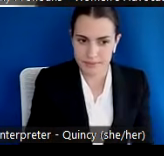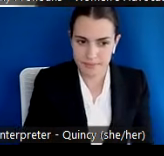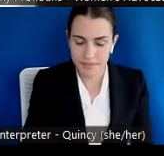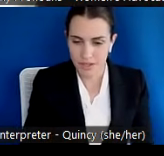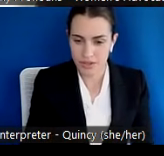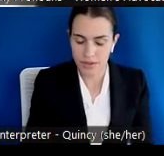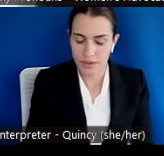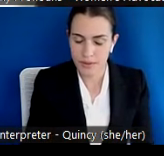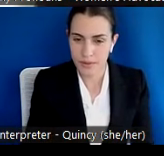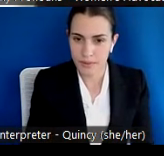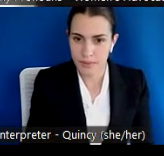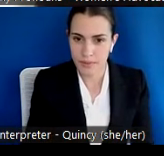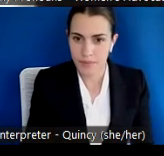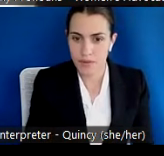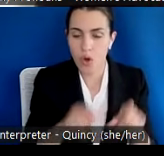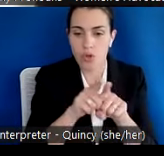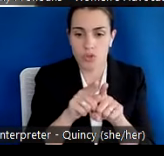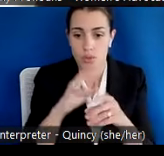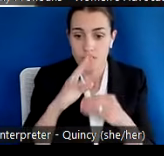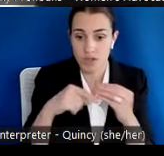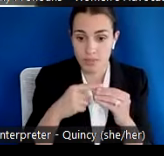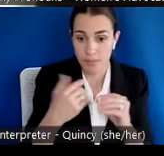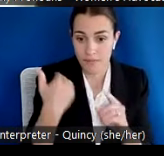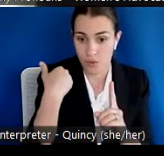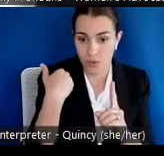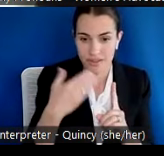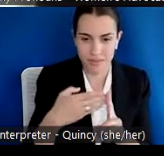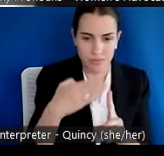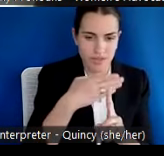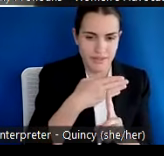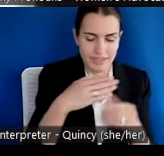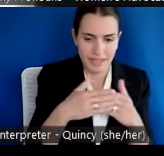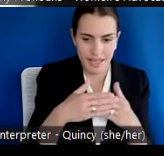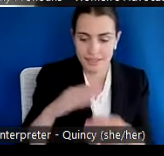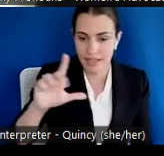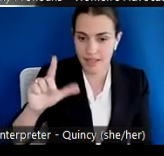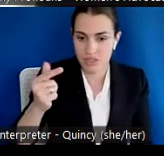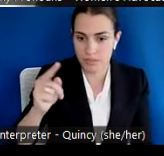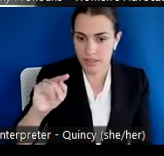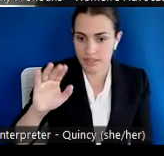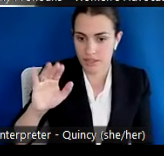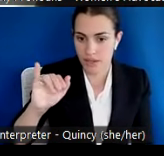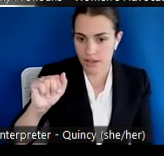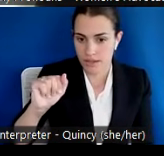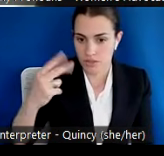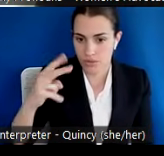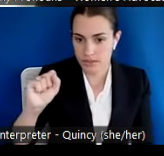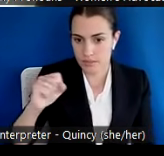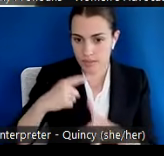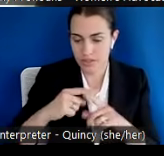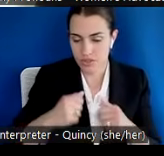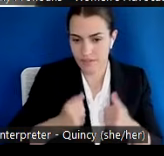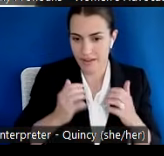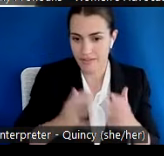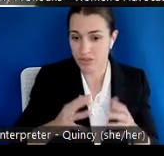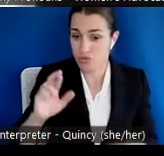as we talked about before too in the previous slides, LGBTQIA2+ survivors may also risk